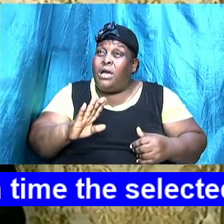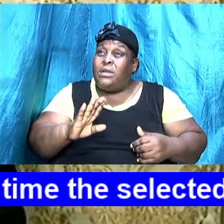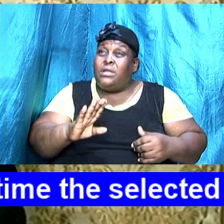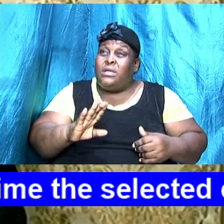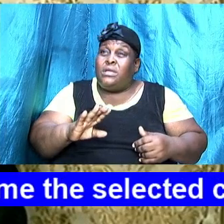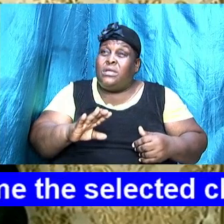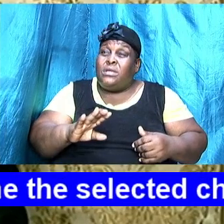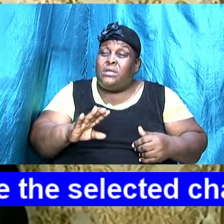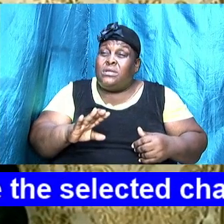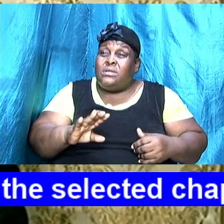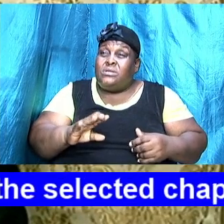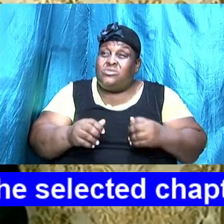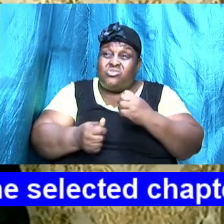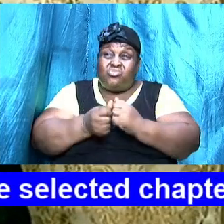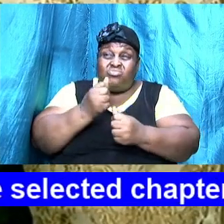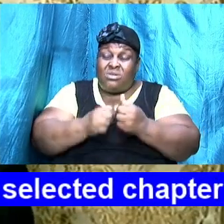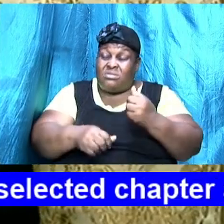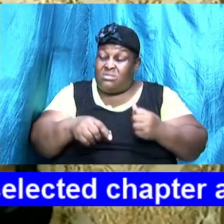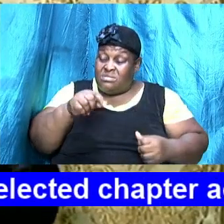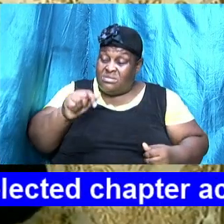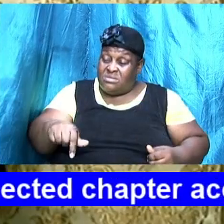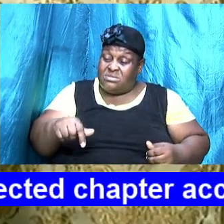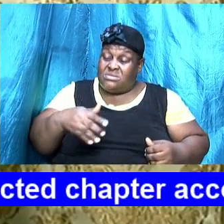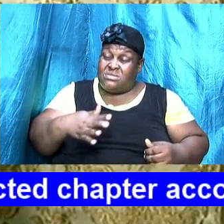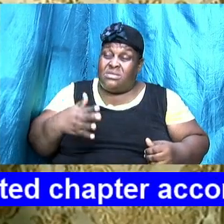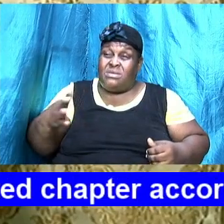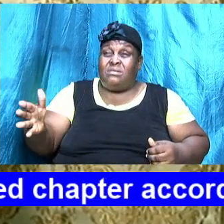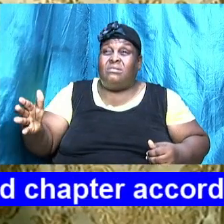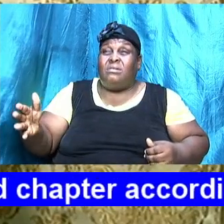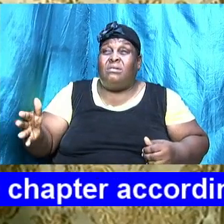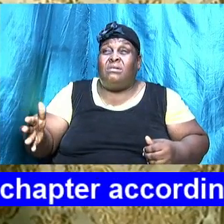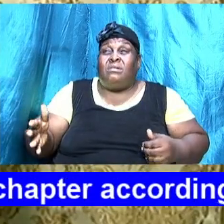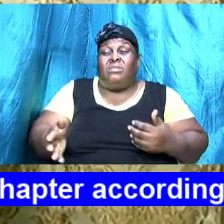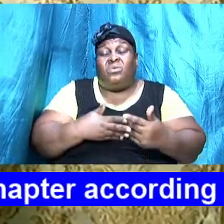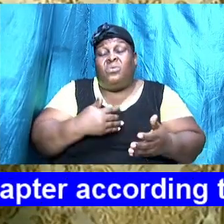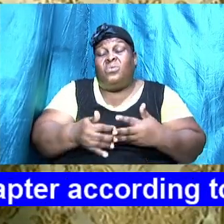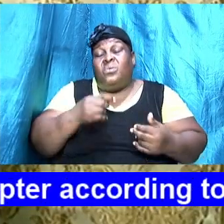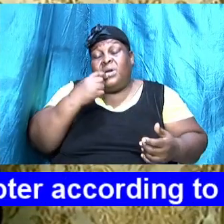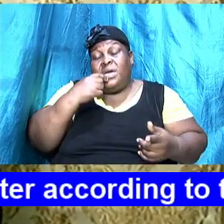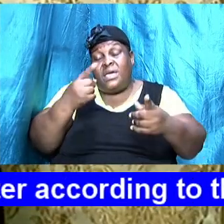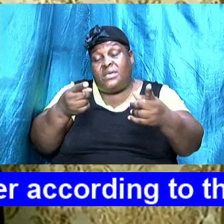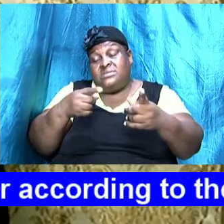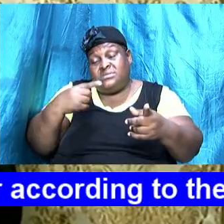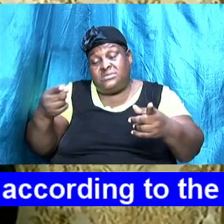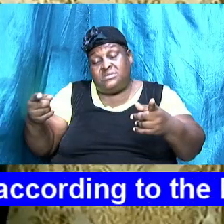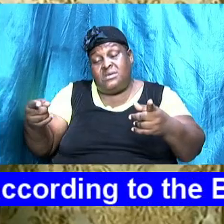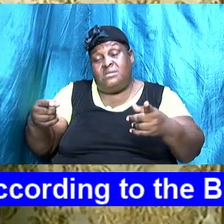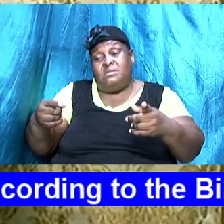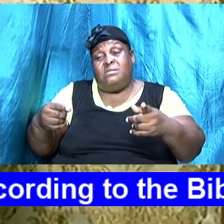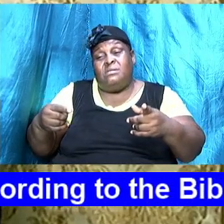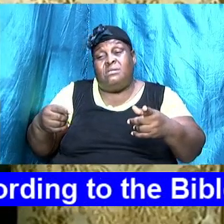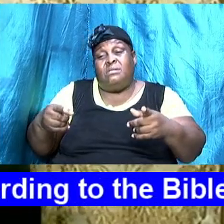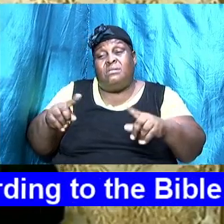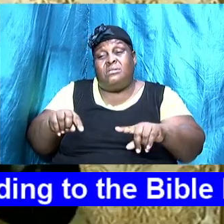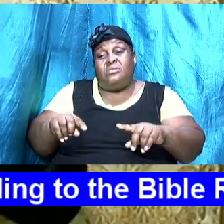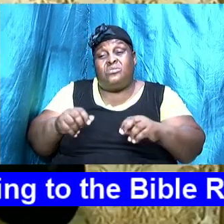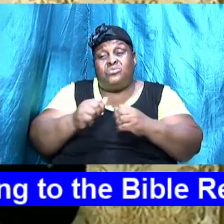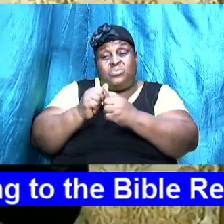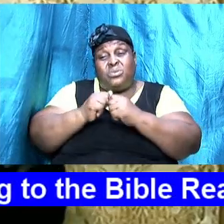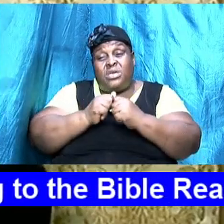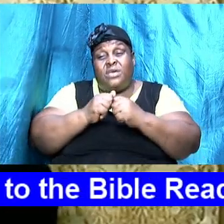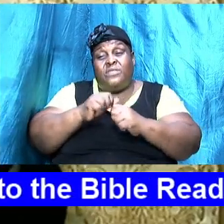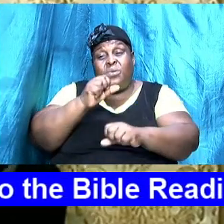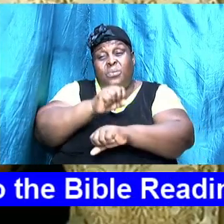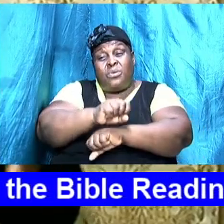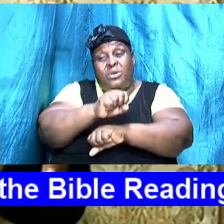thing. So although I said a while ago that together we have to work it out, because we